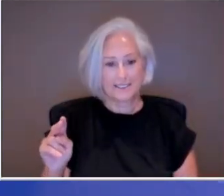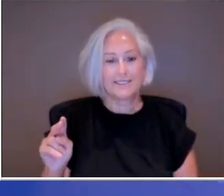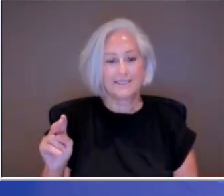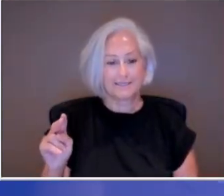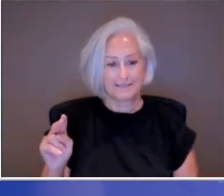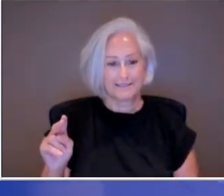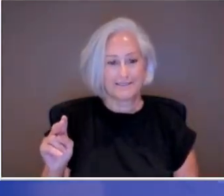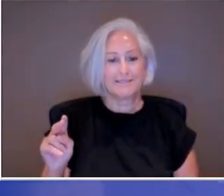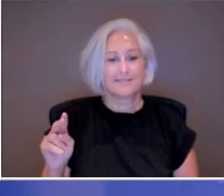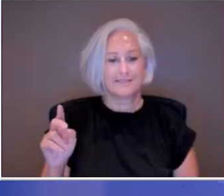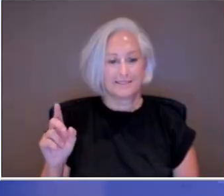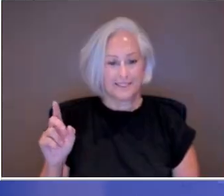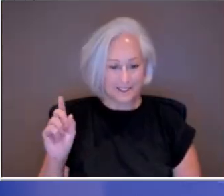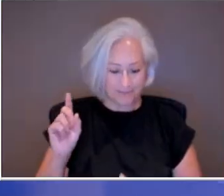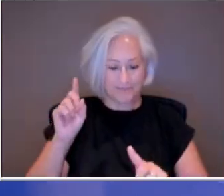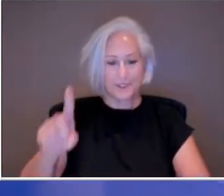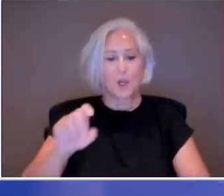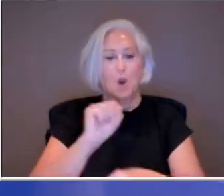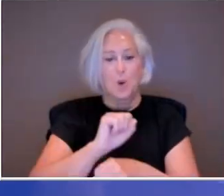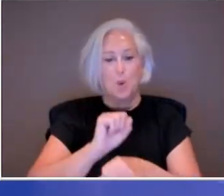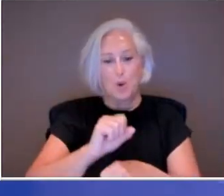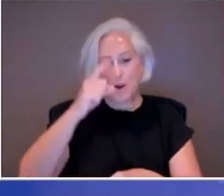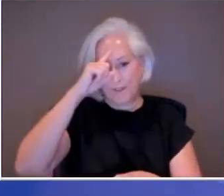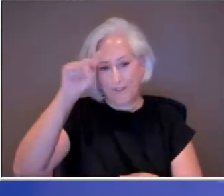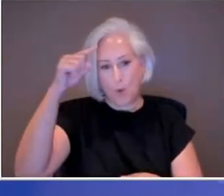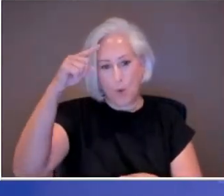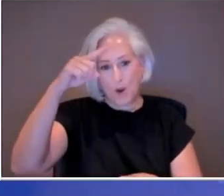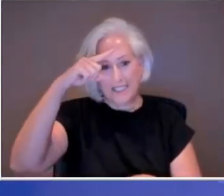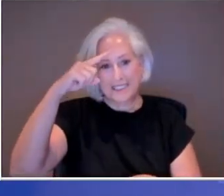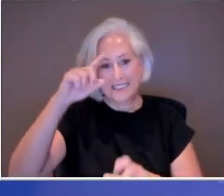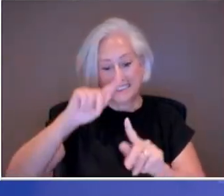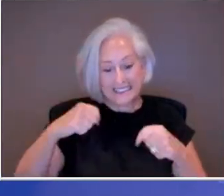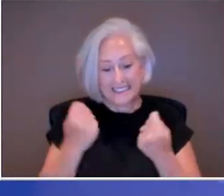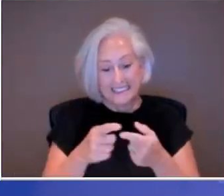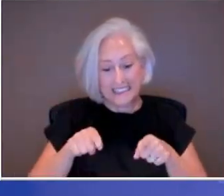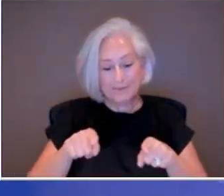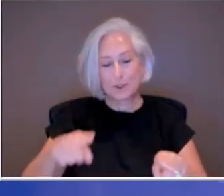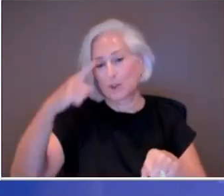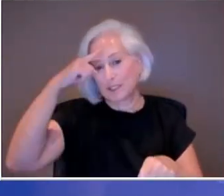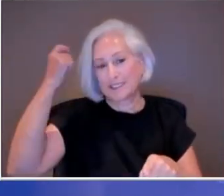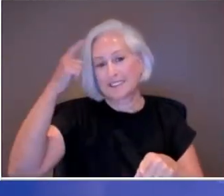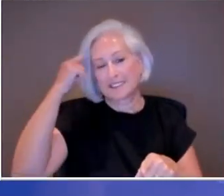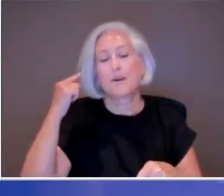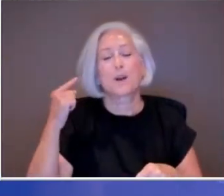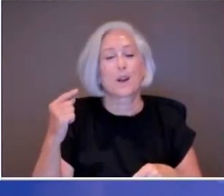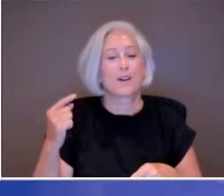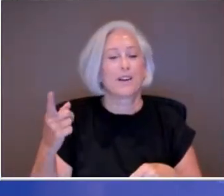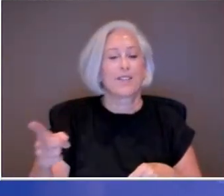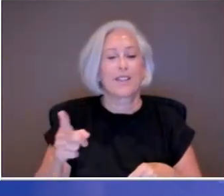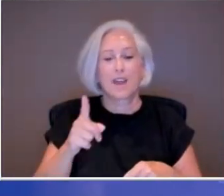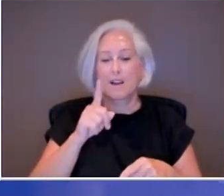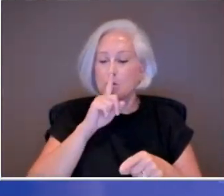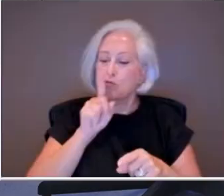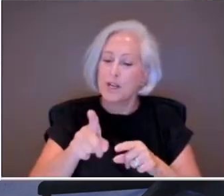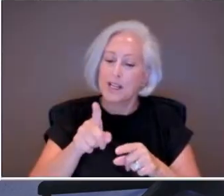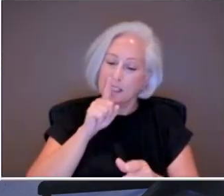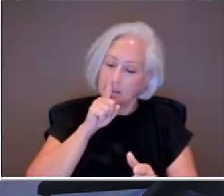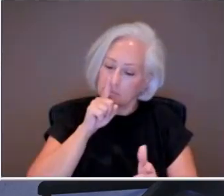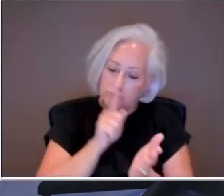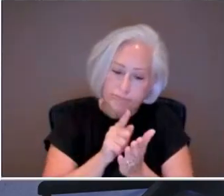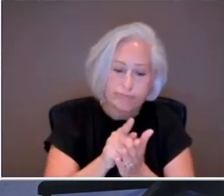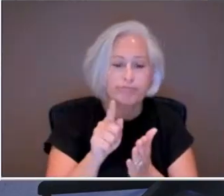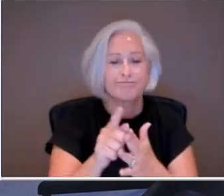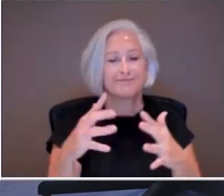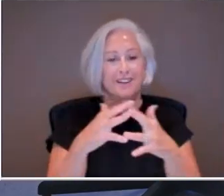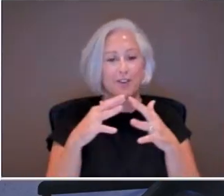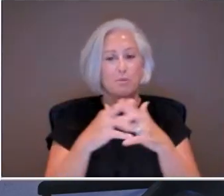work for the team during the summers, and they're all huge, diehard football fans. How did you juggle cancer